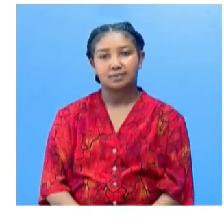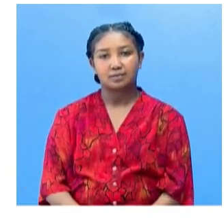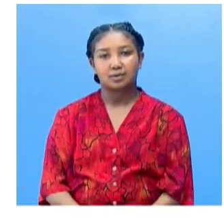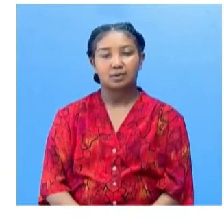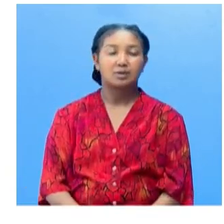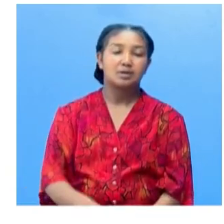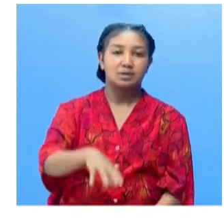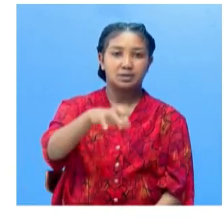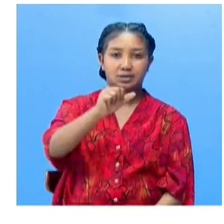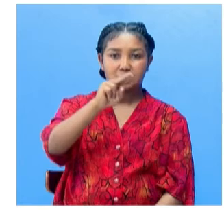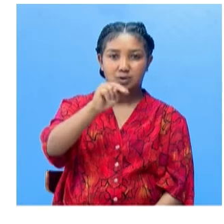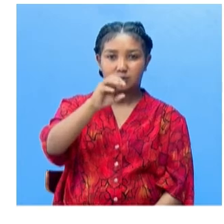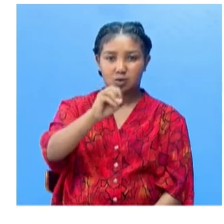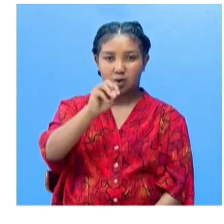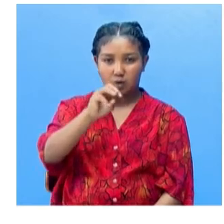snowball,